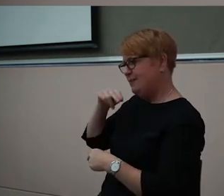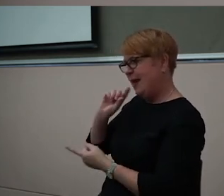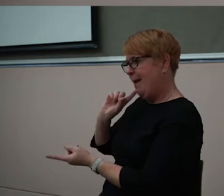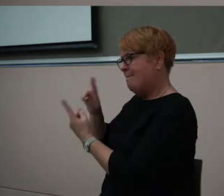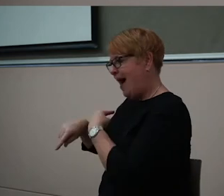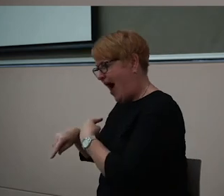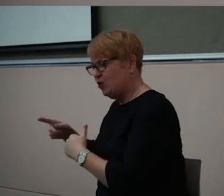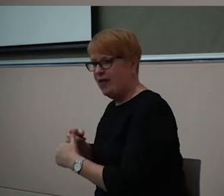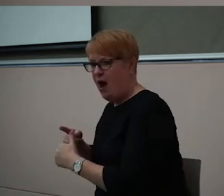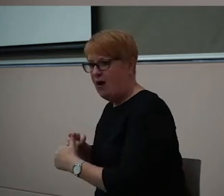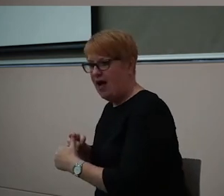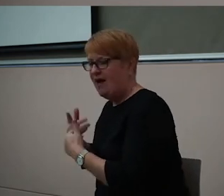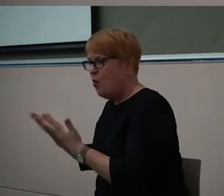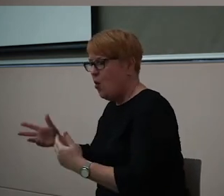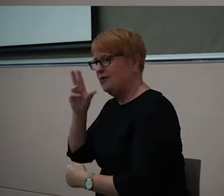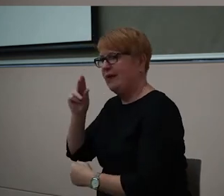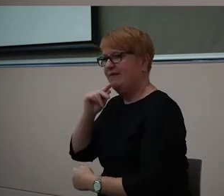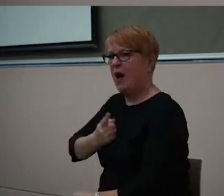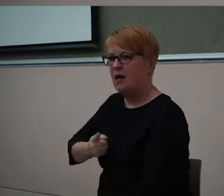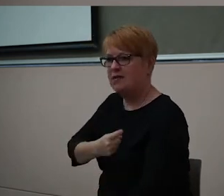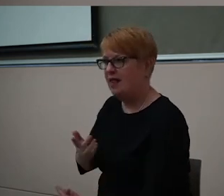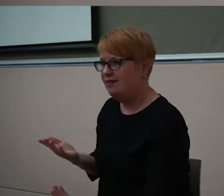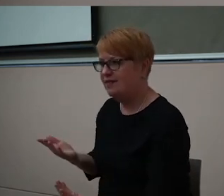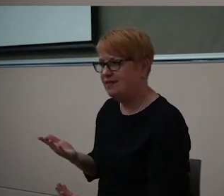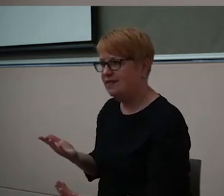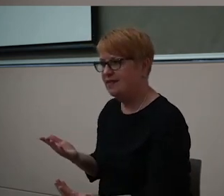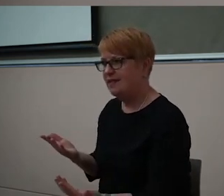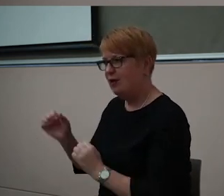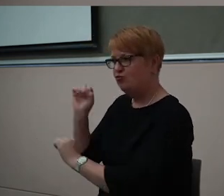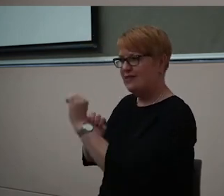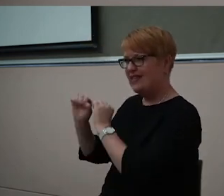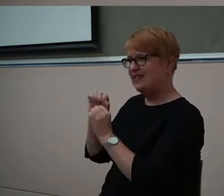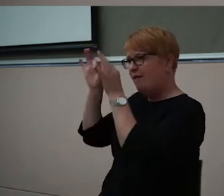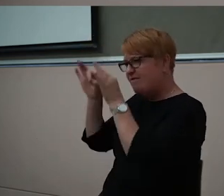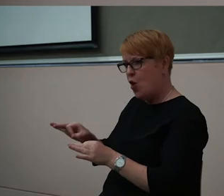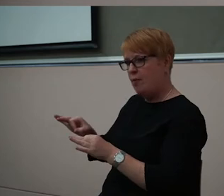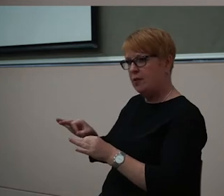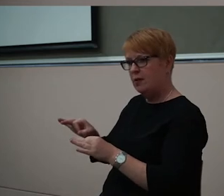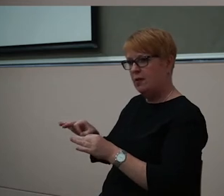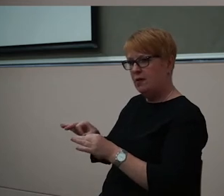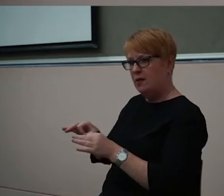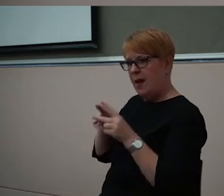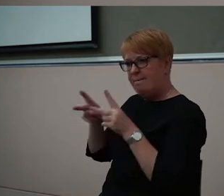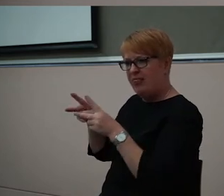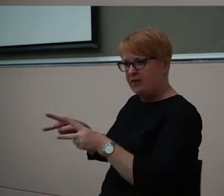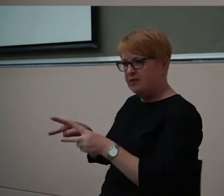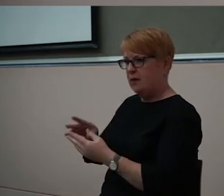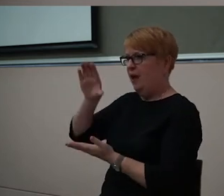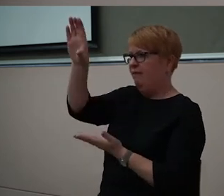was like a pot of money that enabled an artist to reach out to community. And